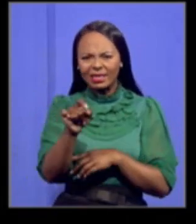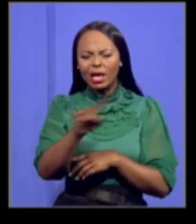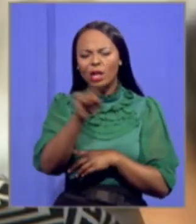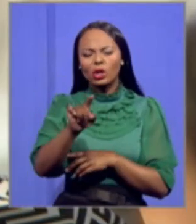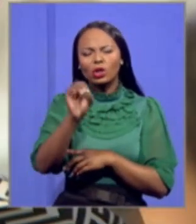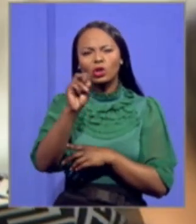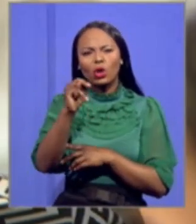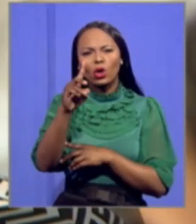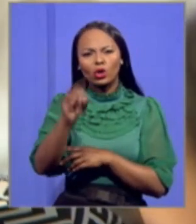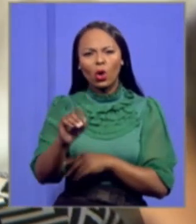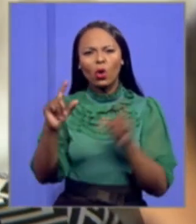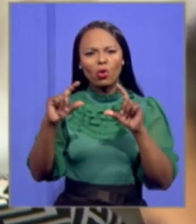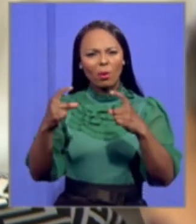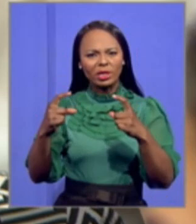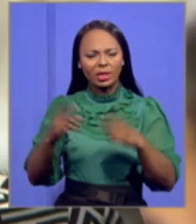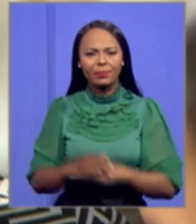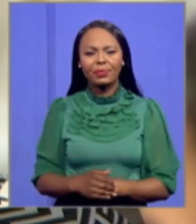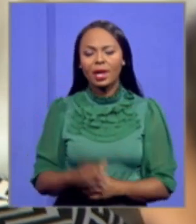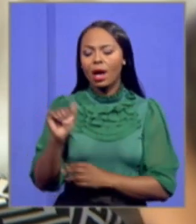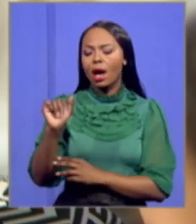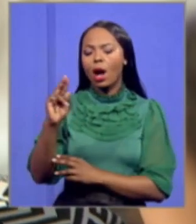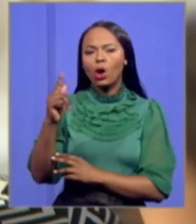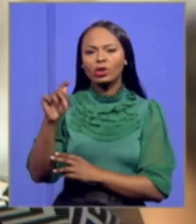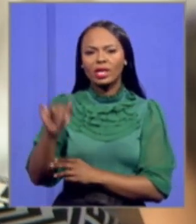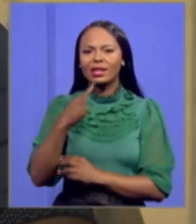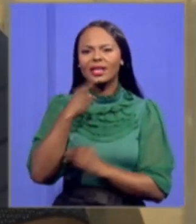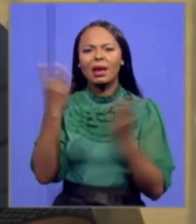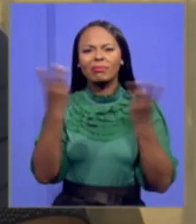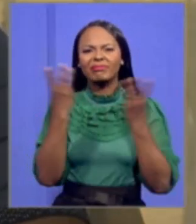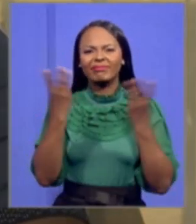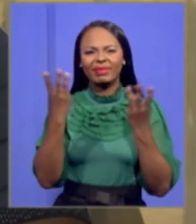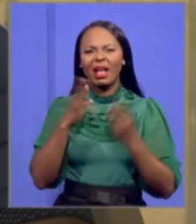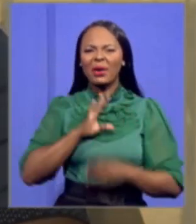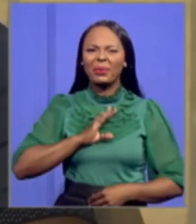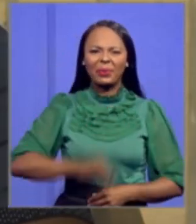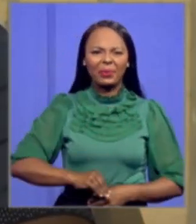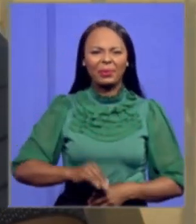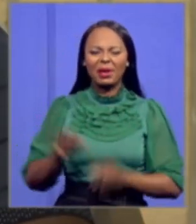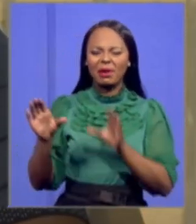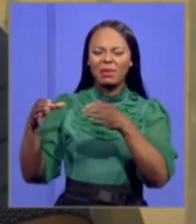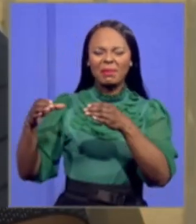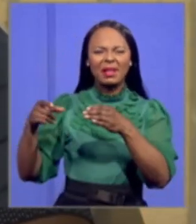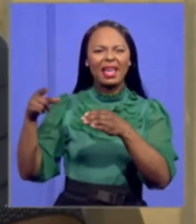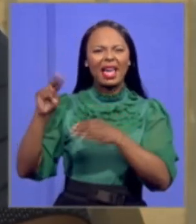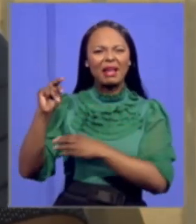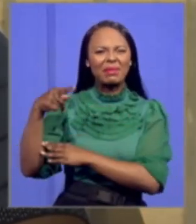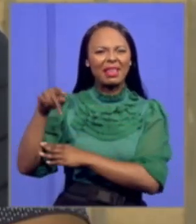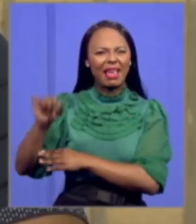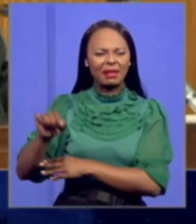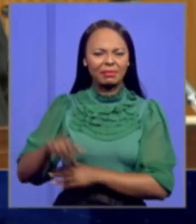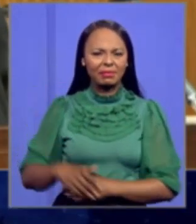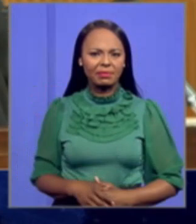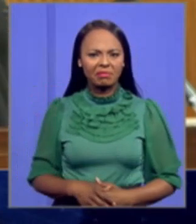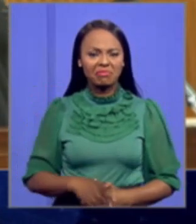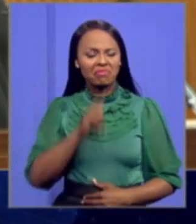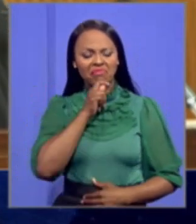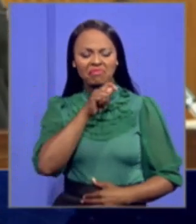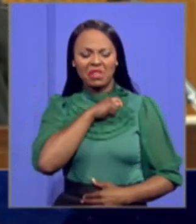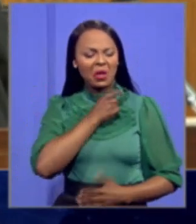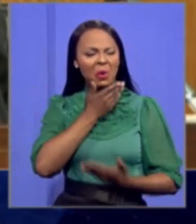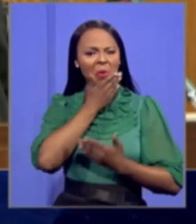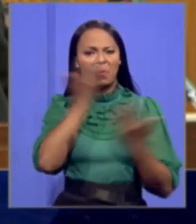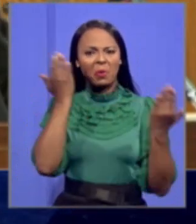Commission? Outa yona e re ba ai ba felletswe ke tshepo makaleng a jwalo ka NPA. I don't think we have the trust